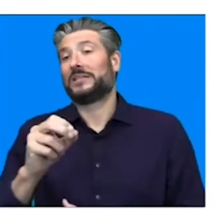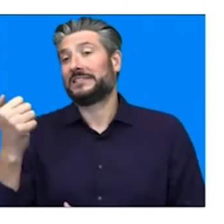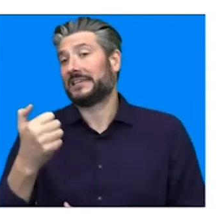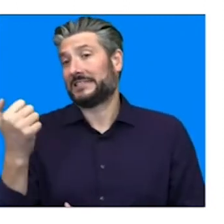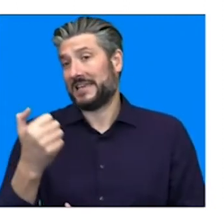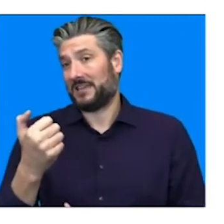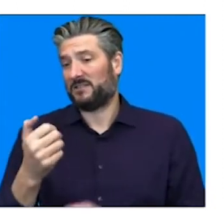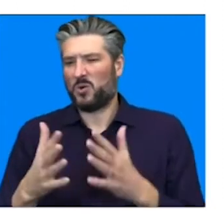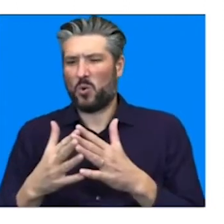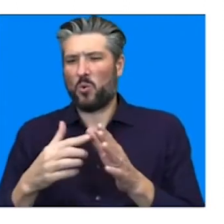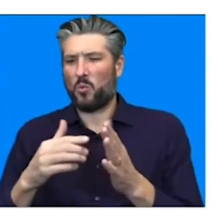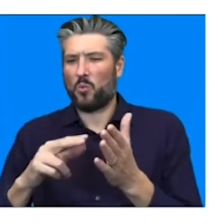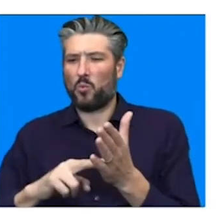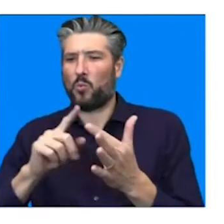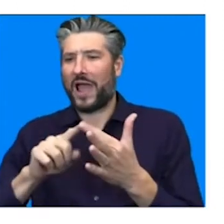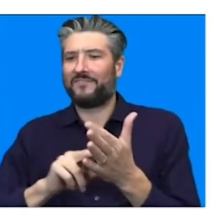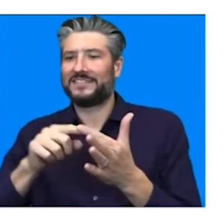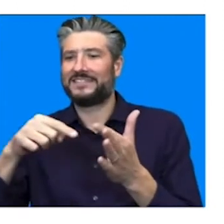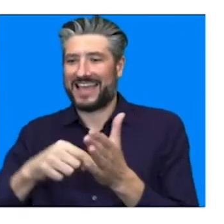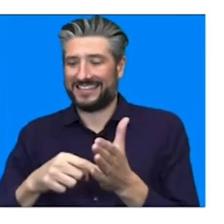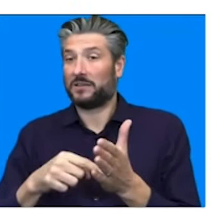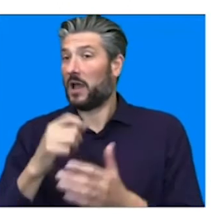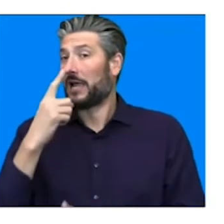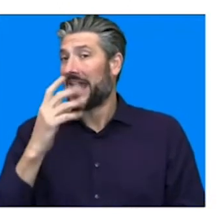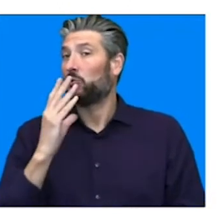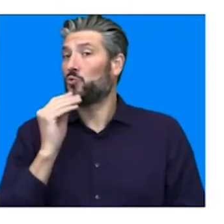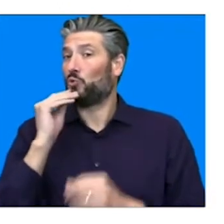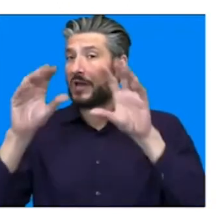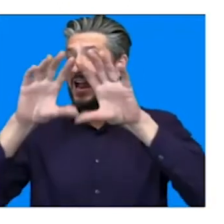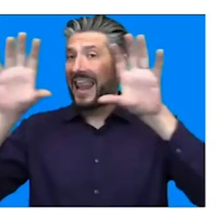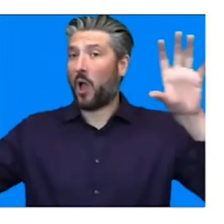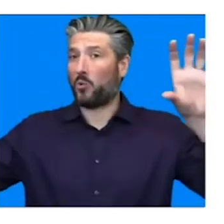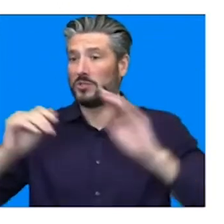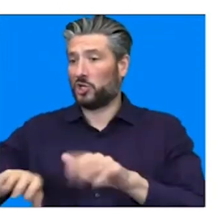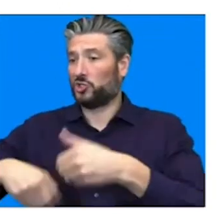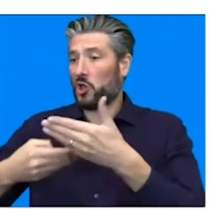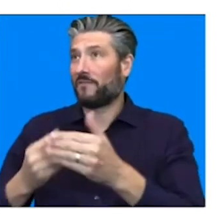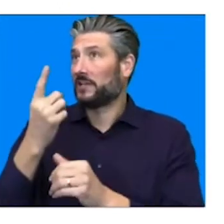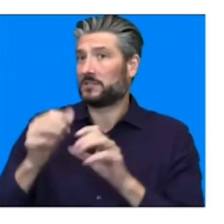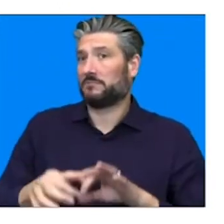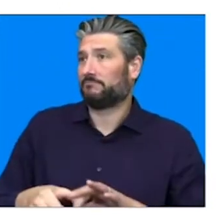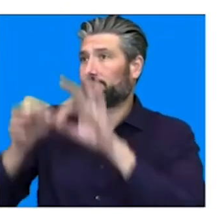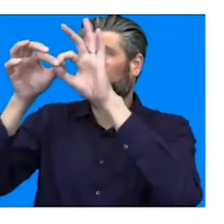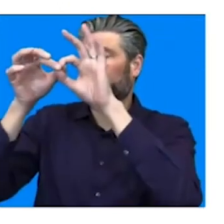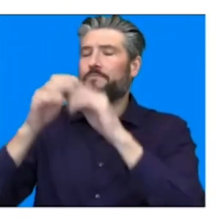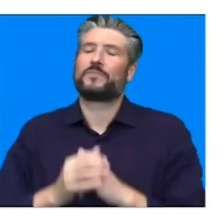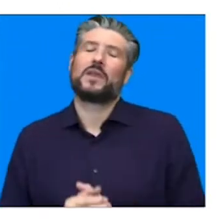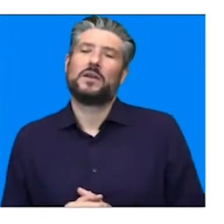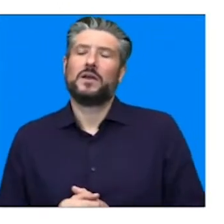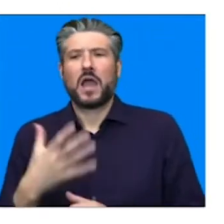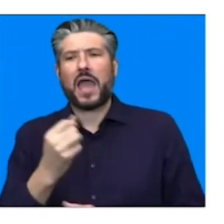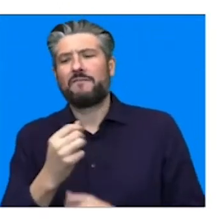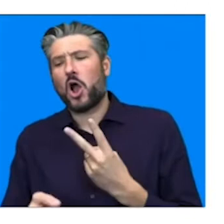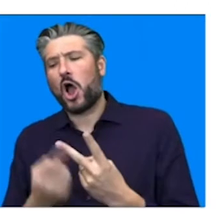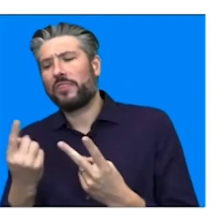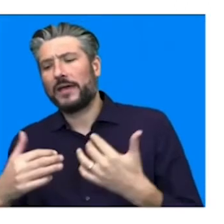Google Cloud as a service. The UKAAF board and subject area leads are part of wider networks, including